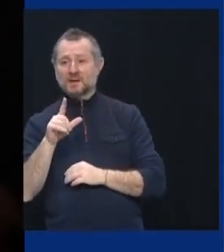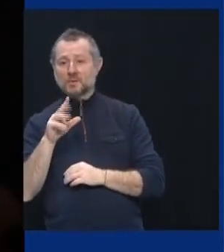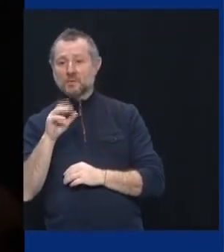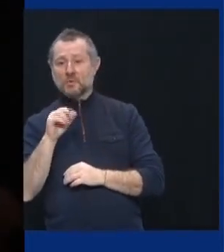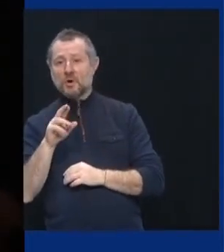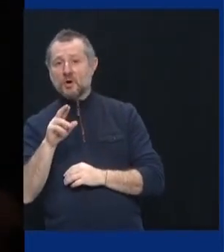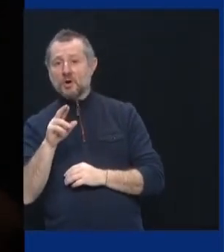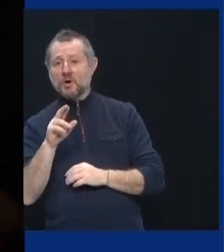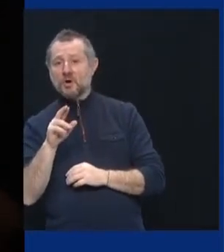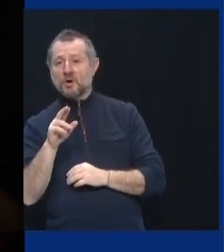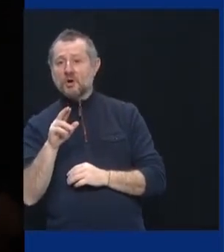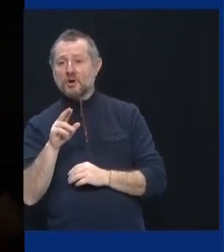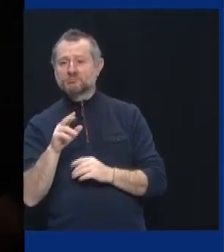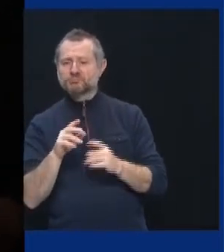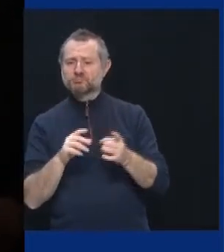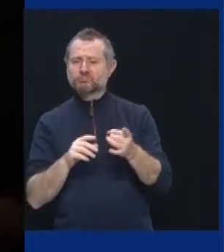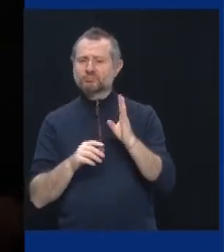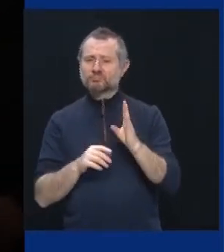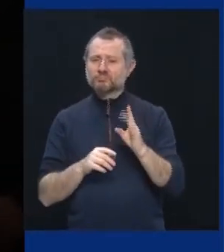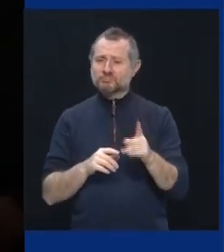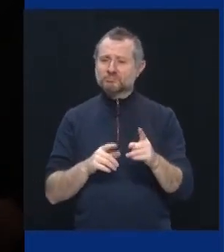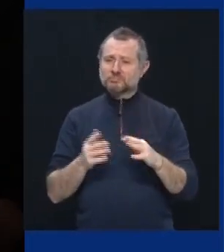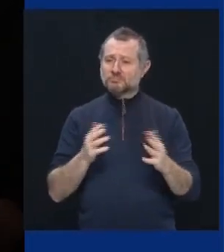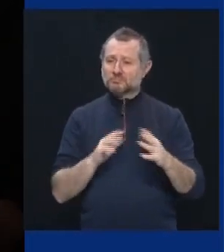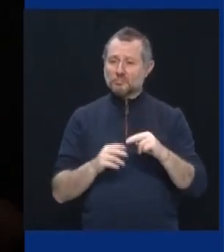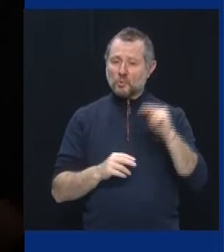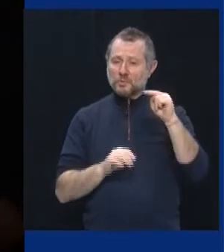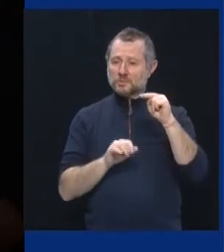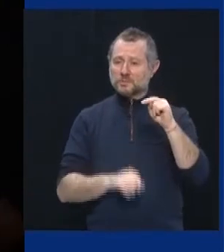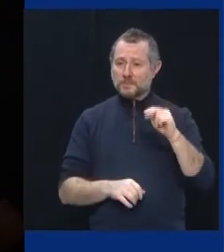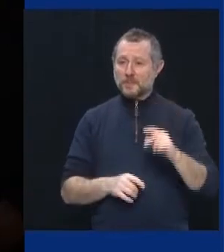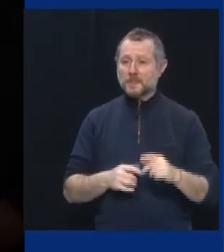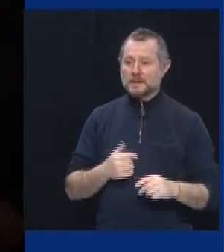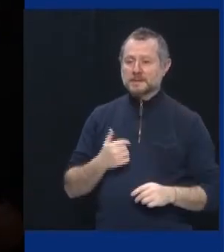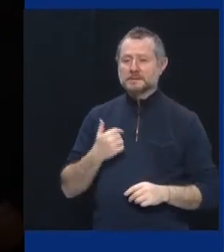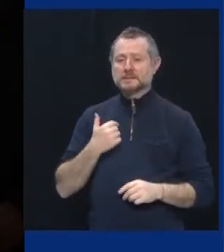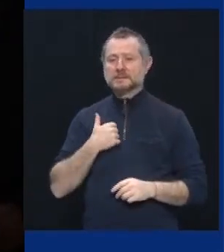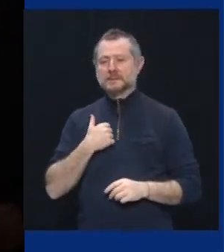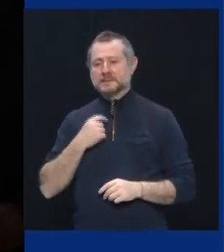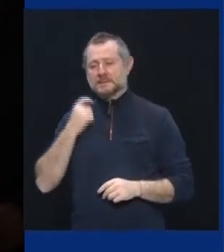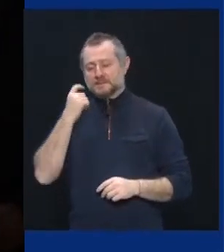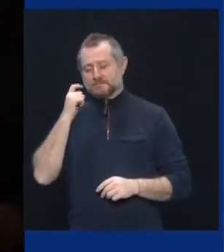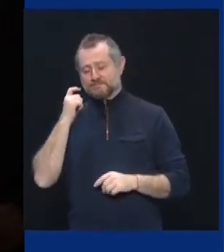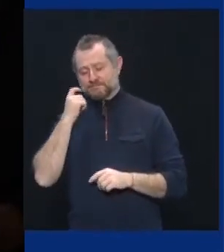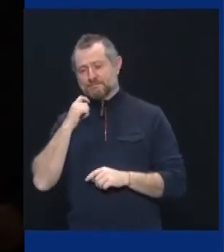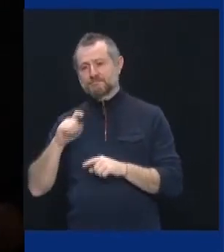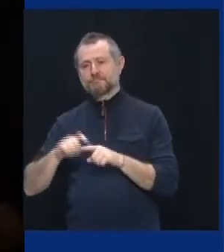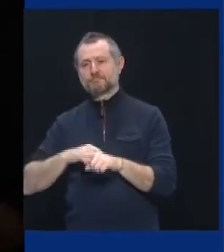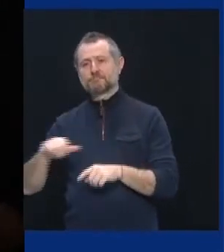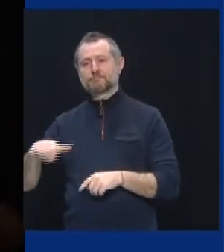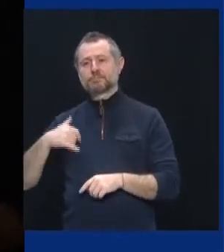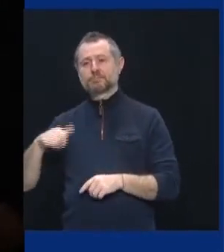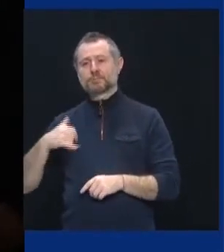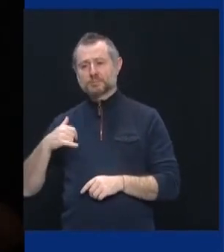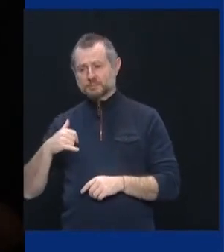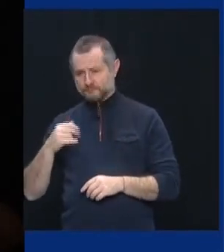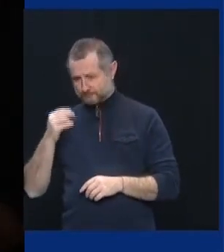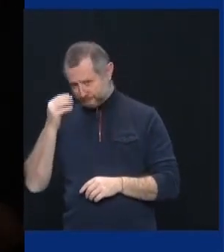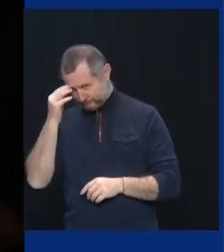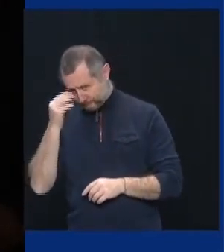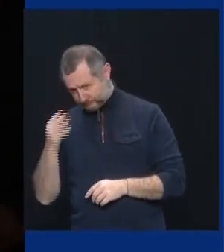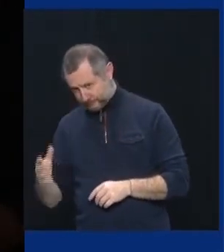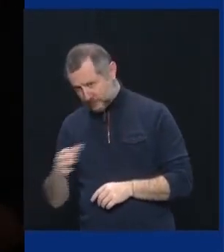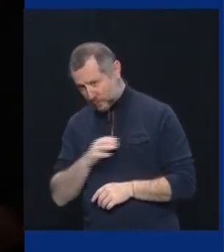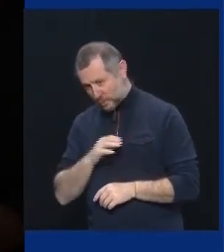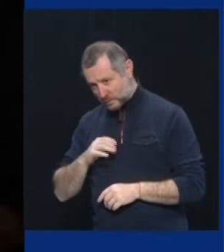But I got a call not too long ago when someone said, Congressman, I got some very bad news